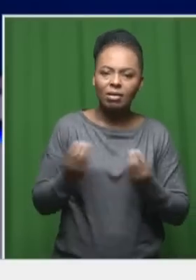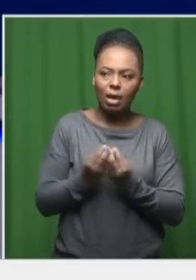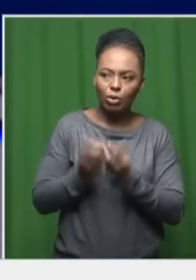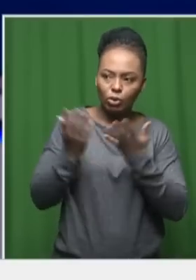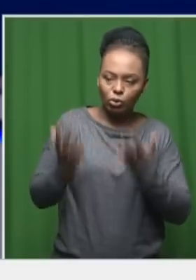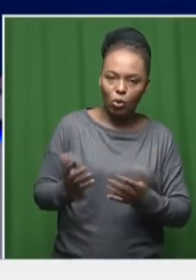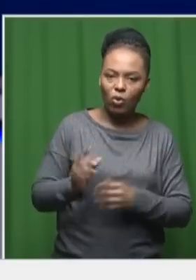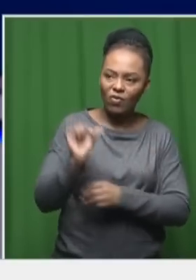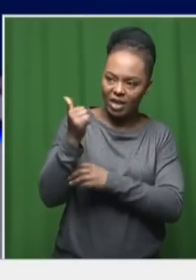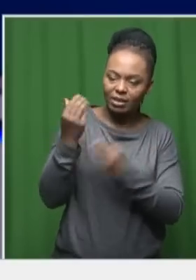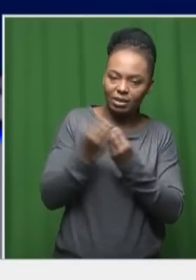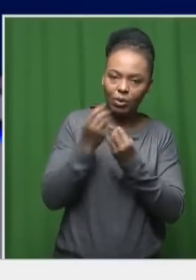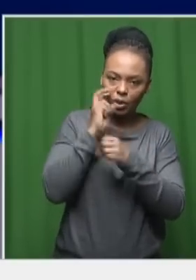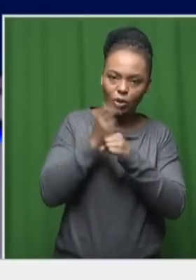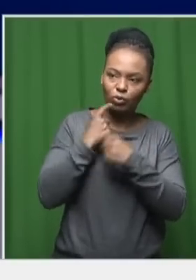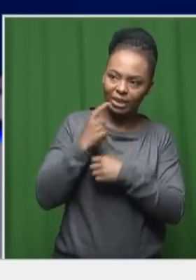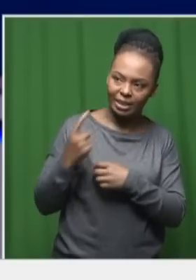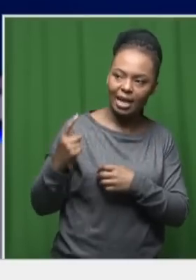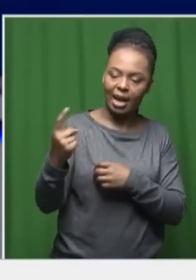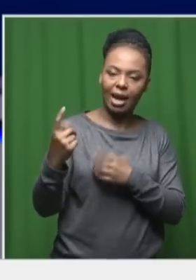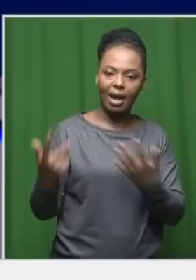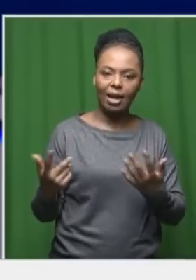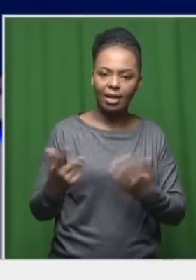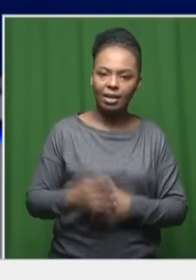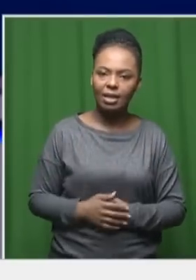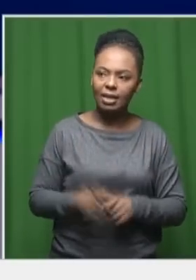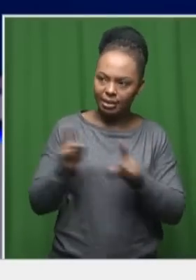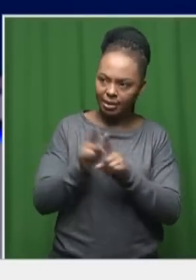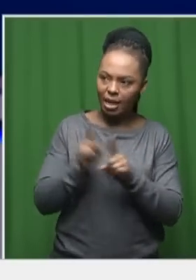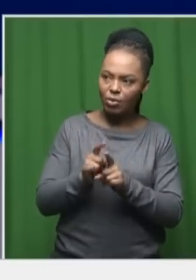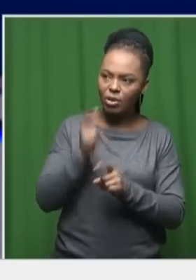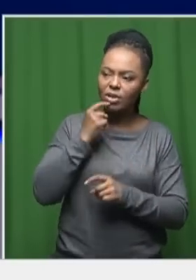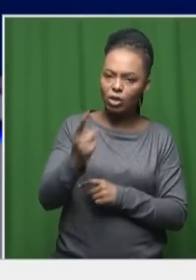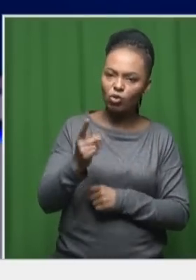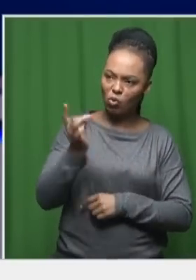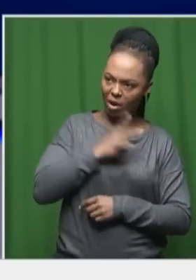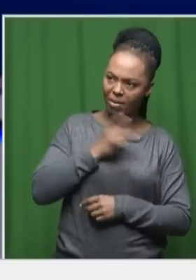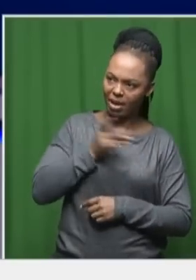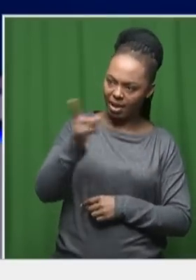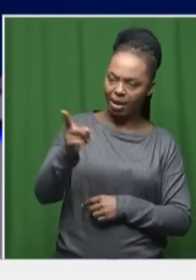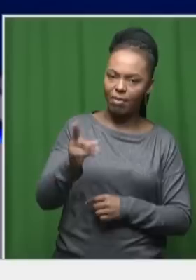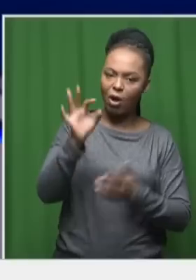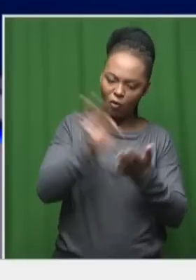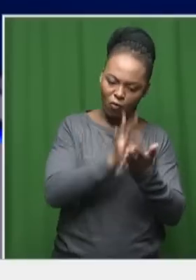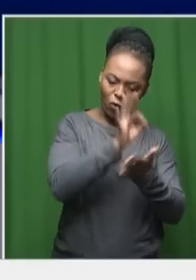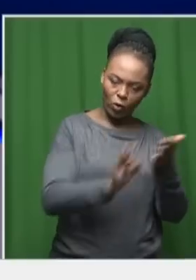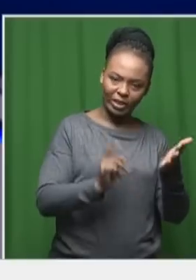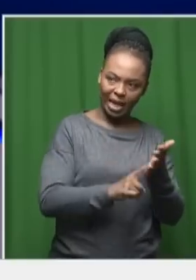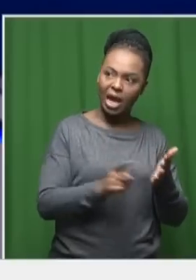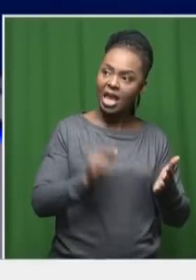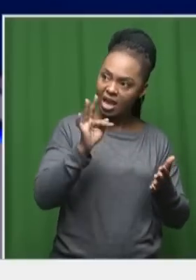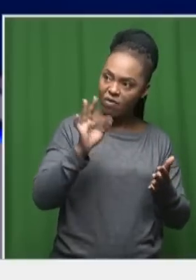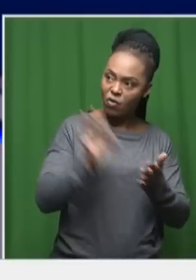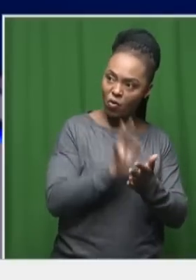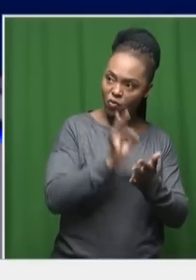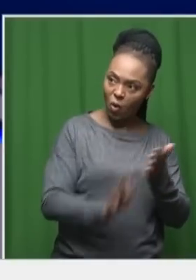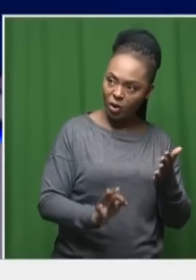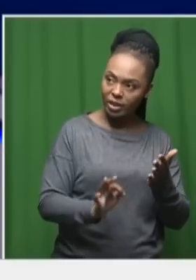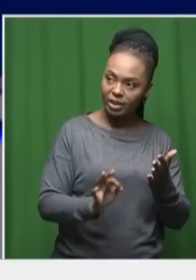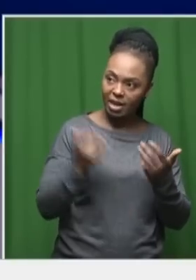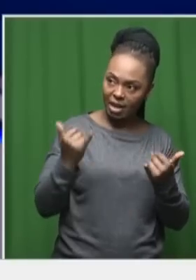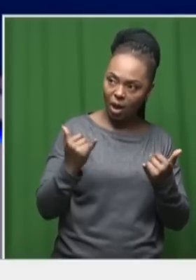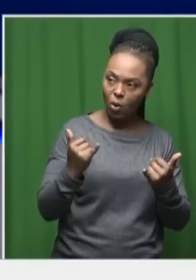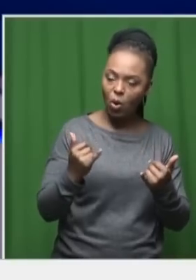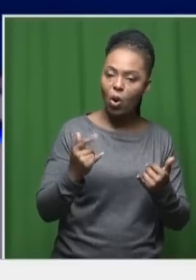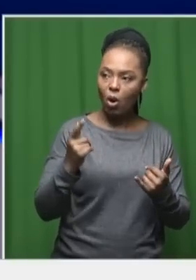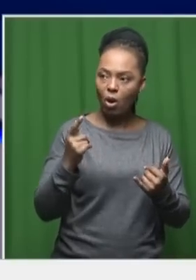thing we need to do. And we actually need to use the threat of a vote. I know it's one of those things where you have to wait every 5 years, but I think if we put in the relevant emails, and